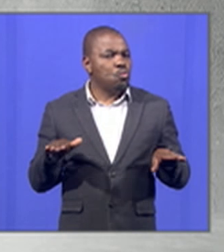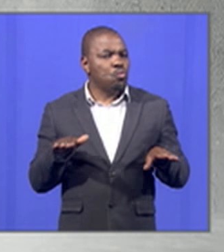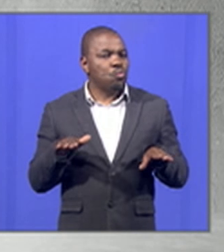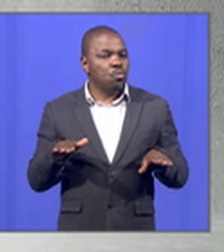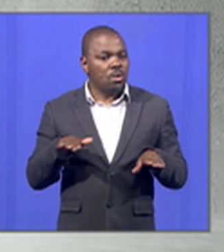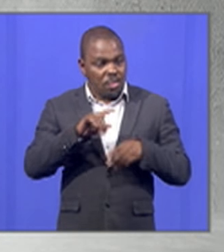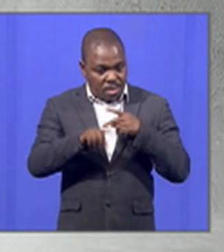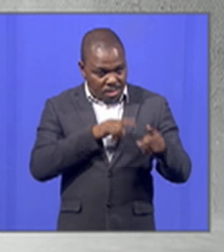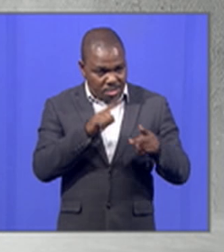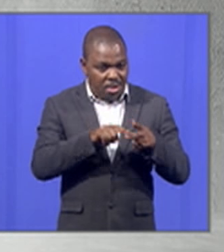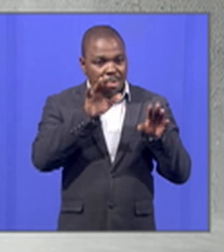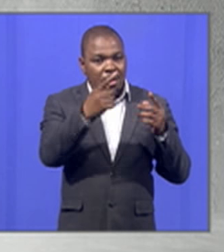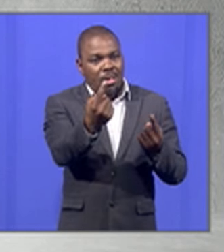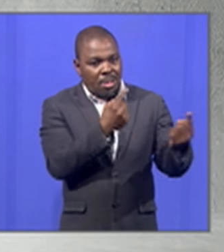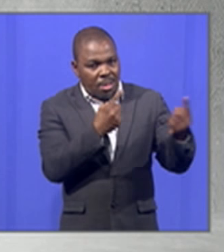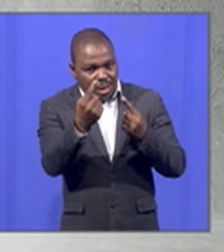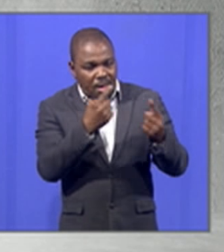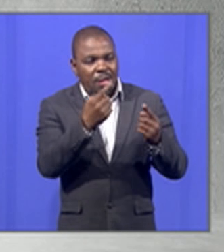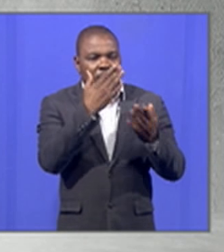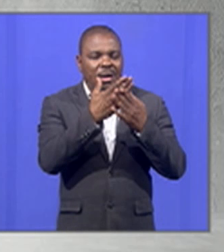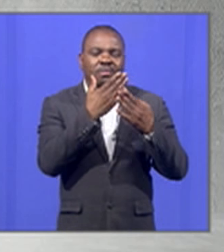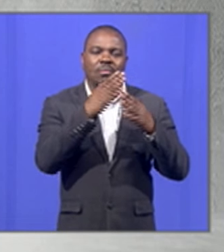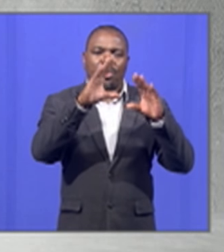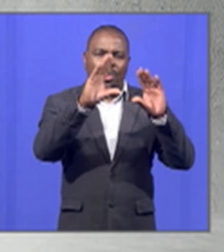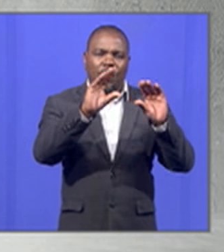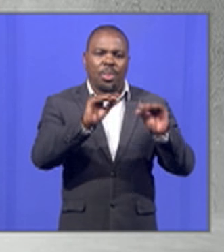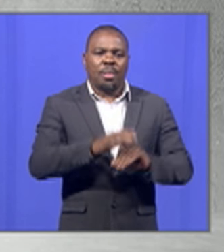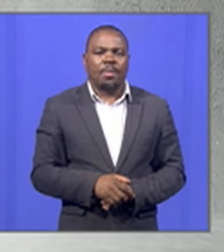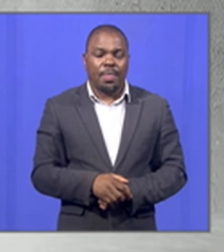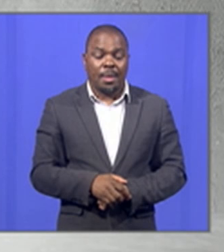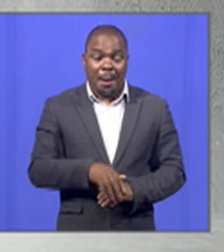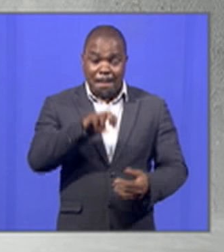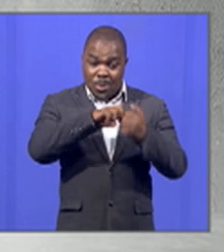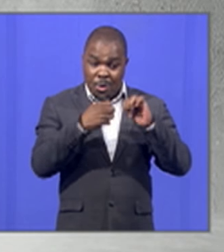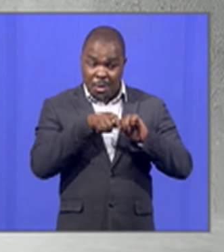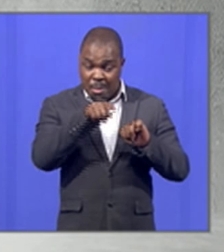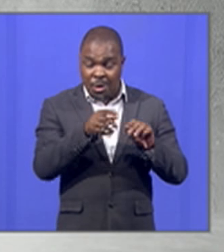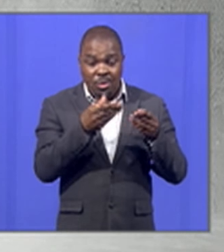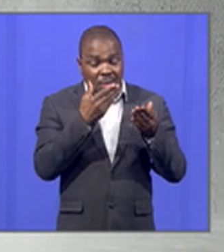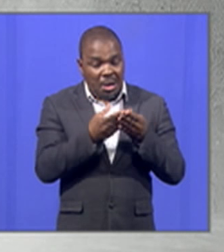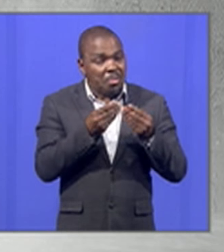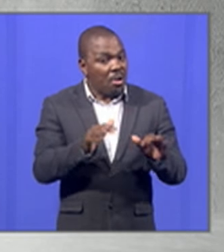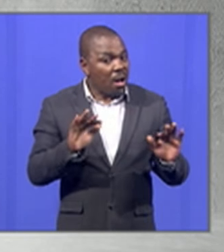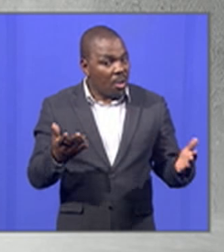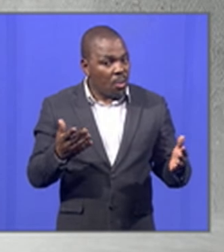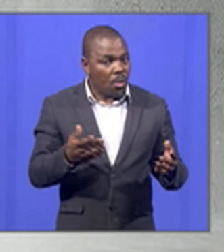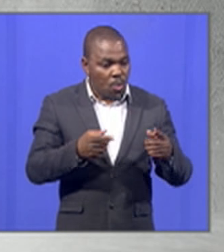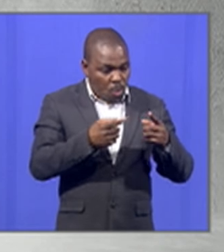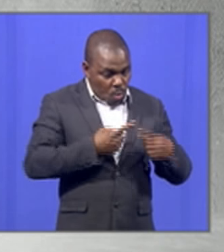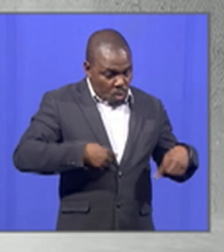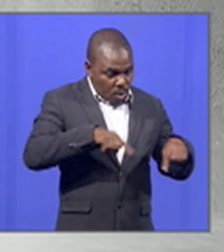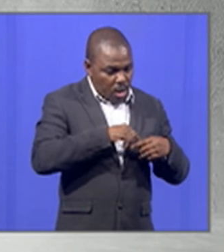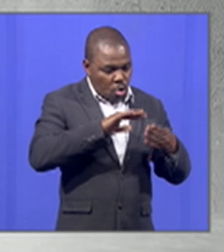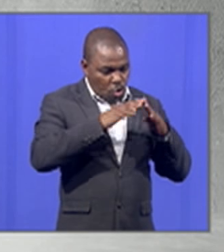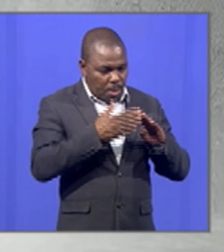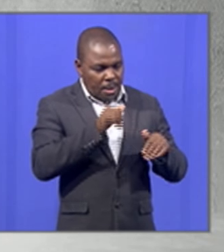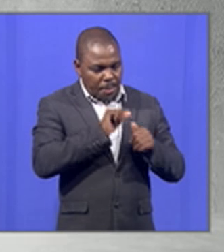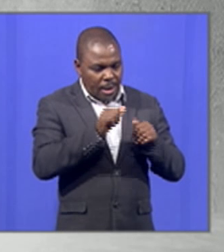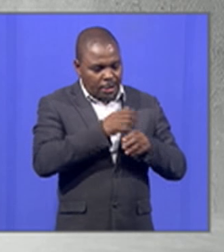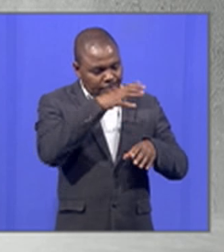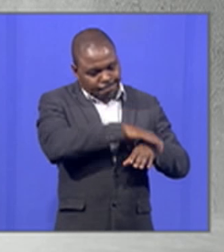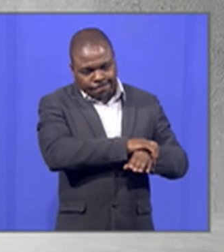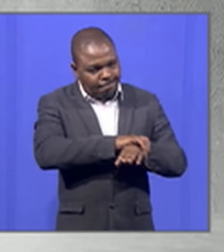ba ka fokotsega ka mo nageng ye. Tharollo mo tabeng ya bafaladi rena re le badudi a re ba tshwarene ka matso re ba bušetse